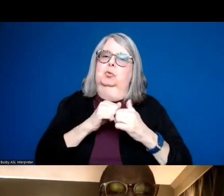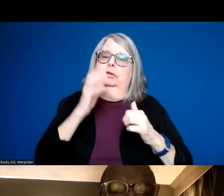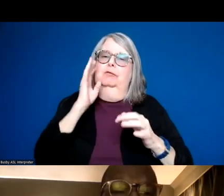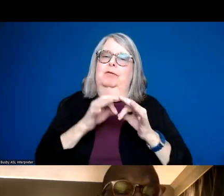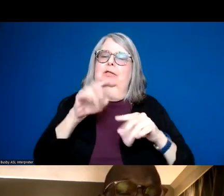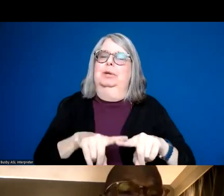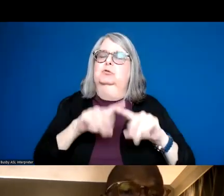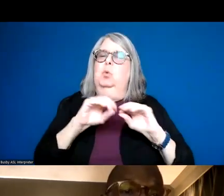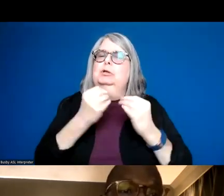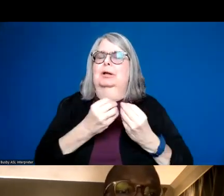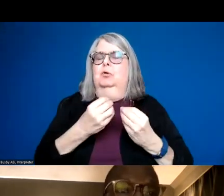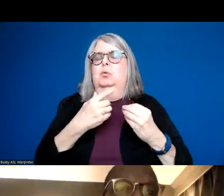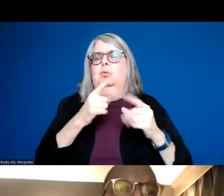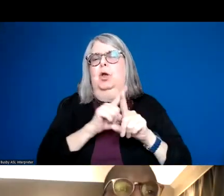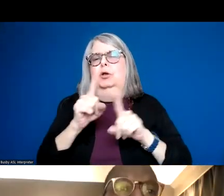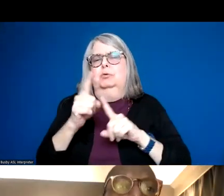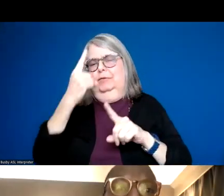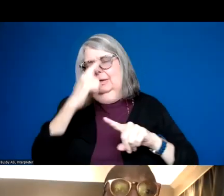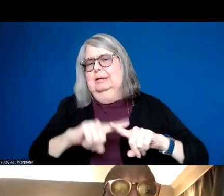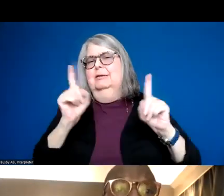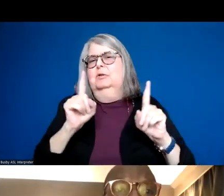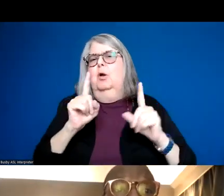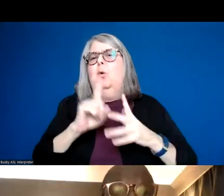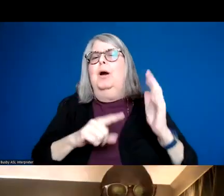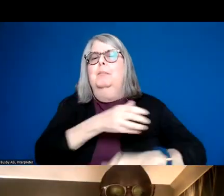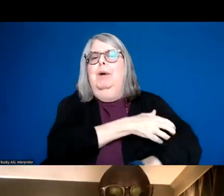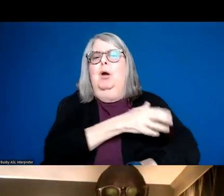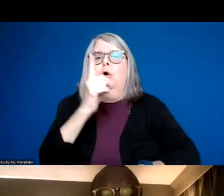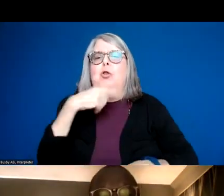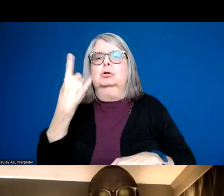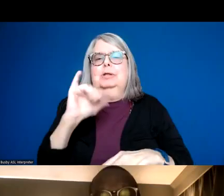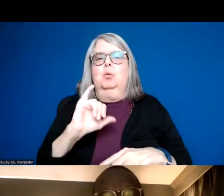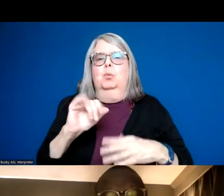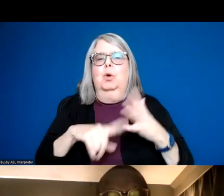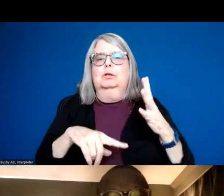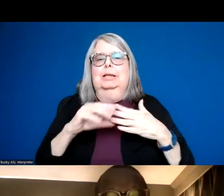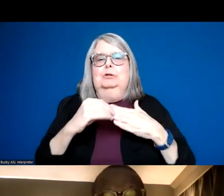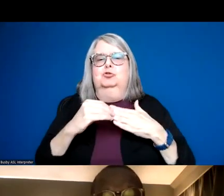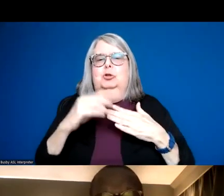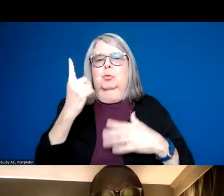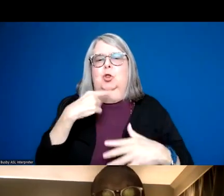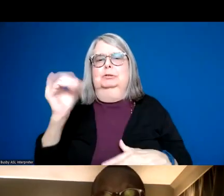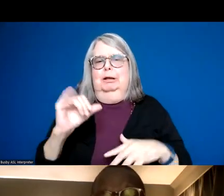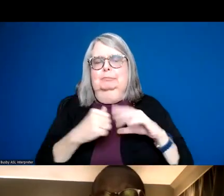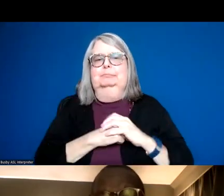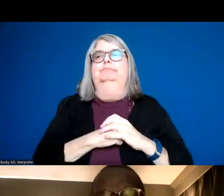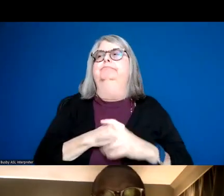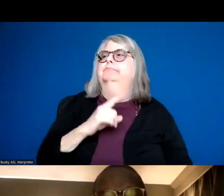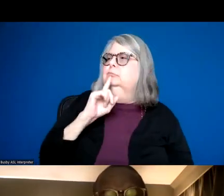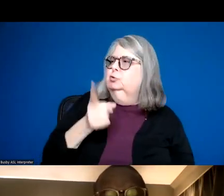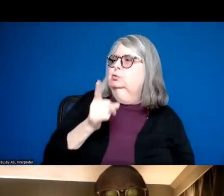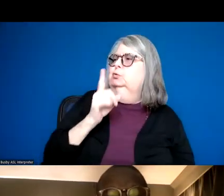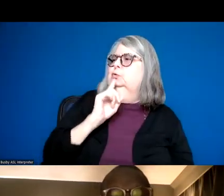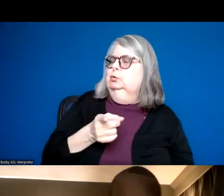So we also have to think differently about what power looks like and what leadership looks like. So true. So true.